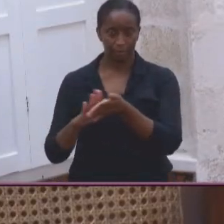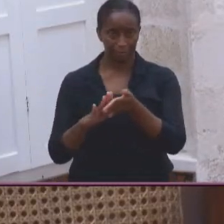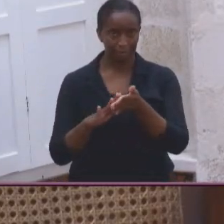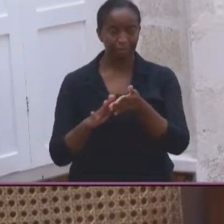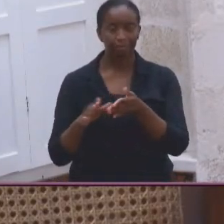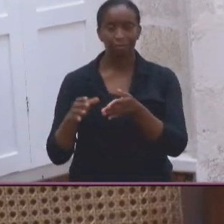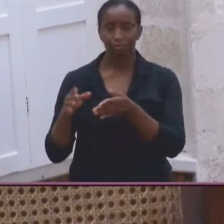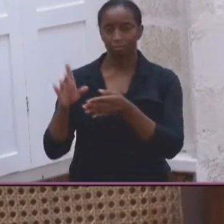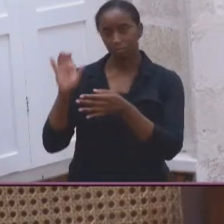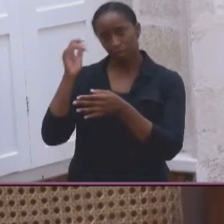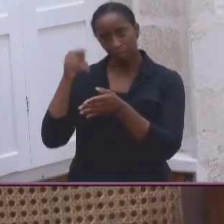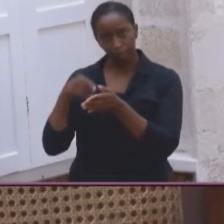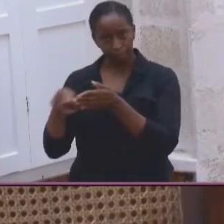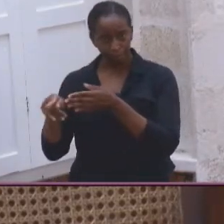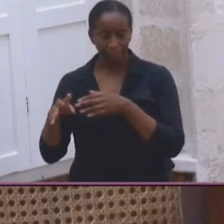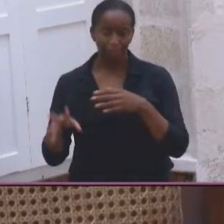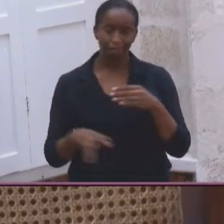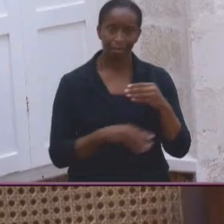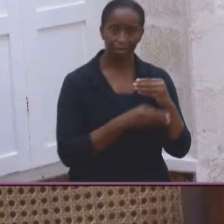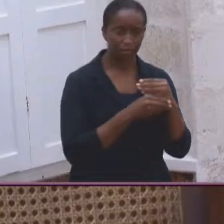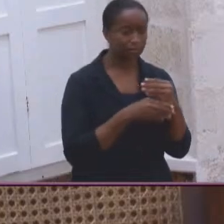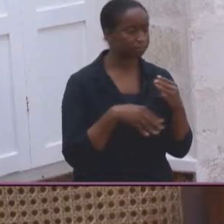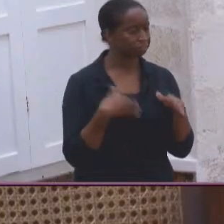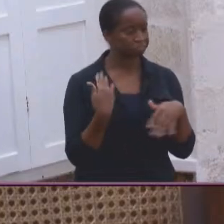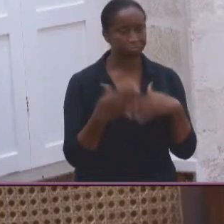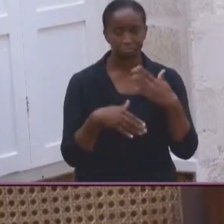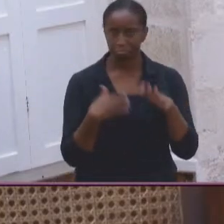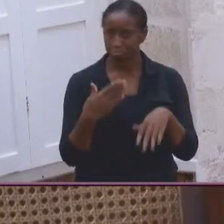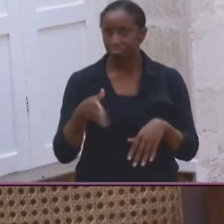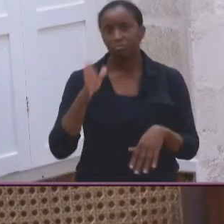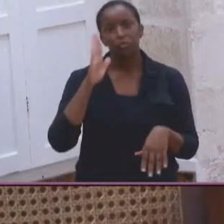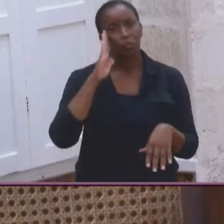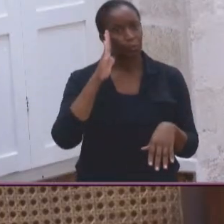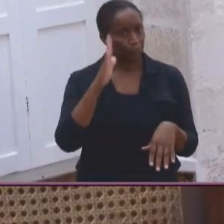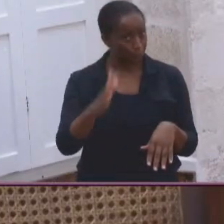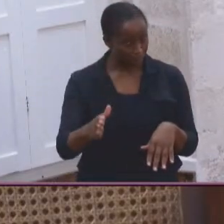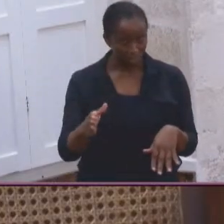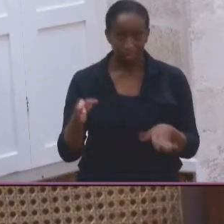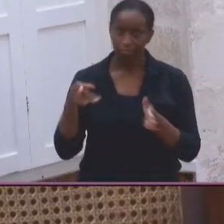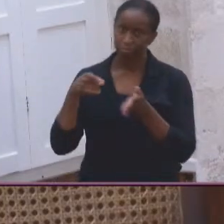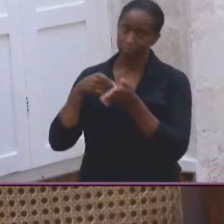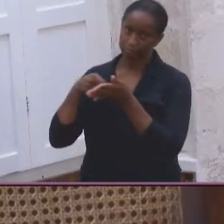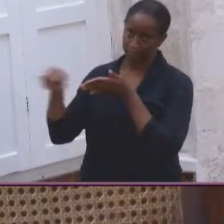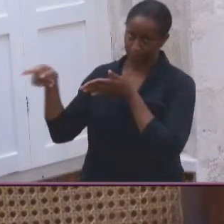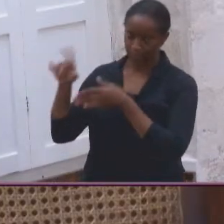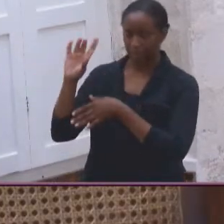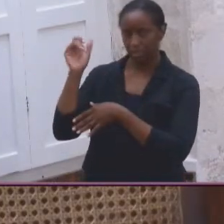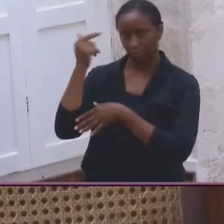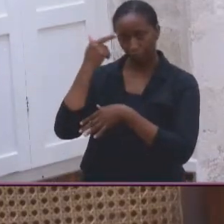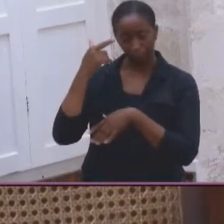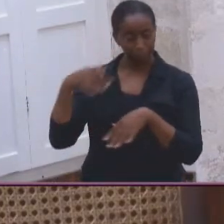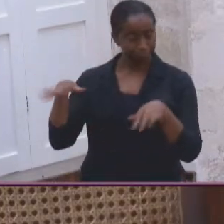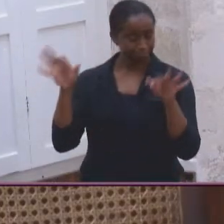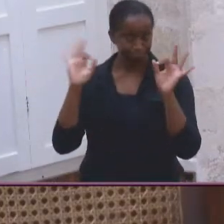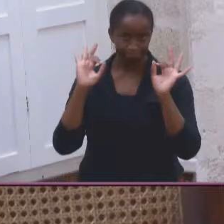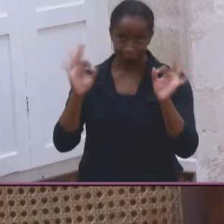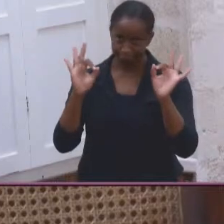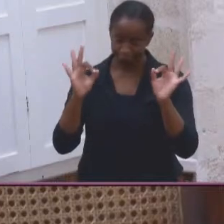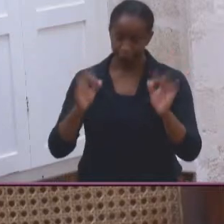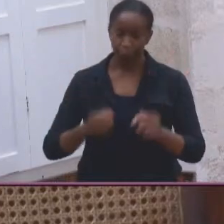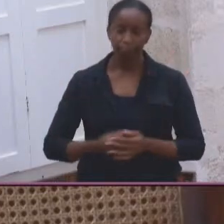I support it completely. I want to make a few comments though, sir. As in your opening general